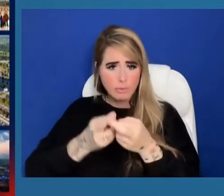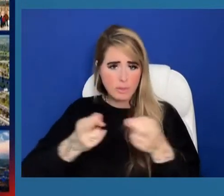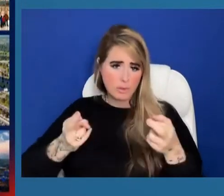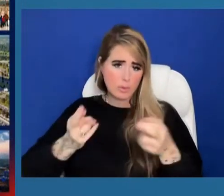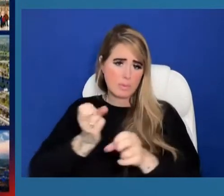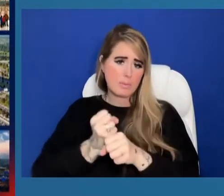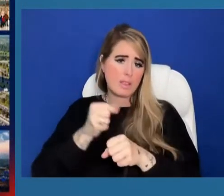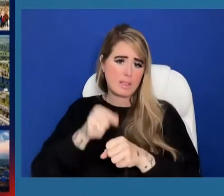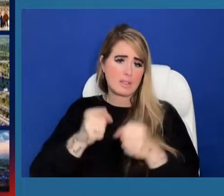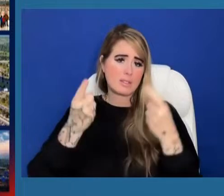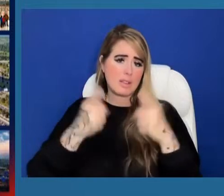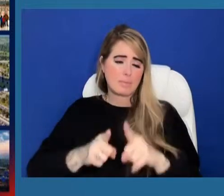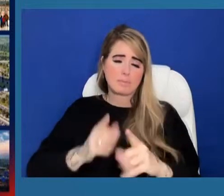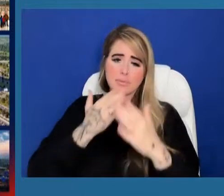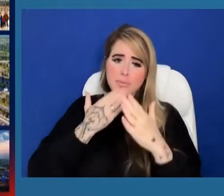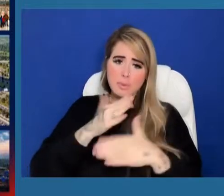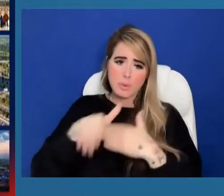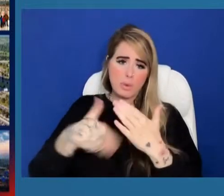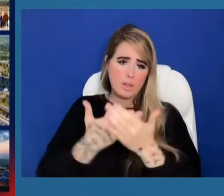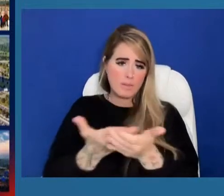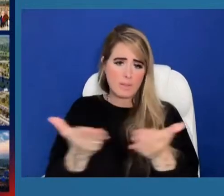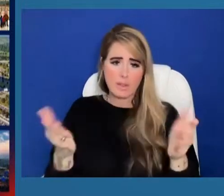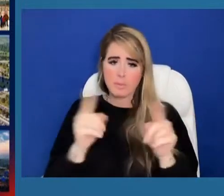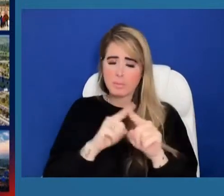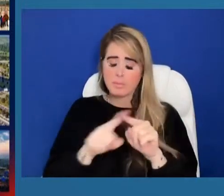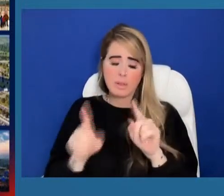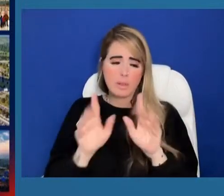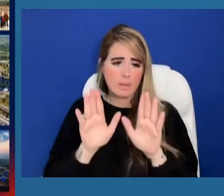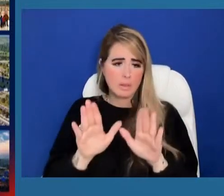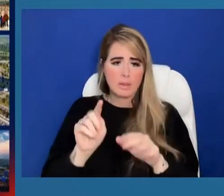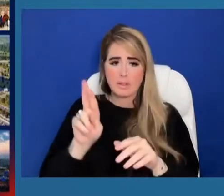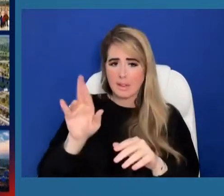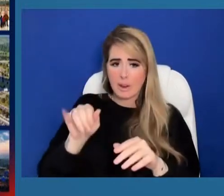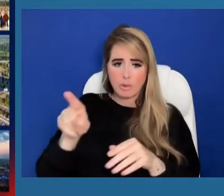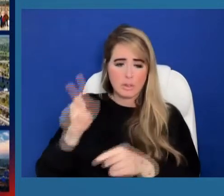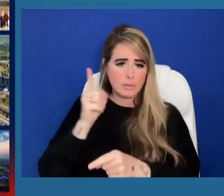happen. So thanks to all of them. But Terry's absolutely right.